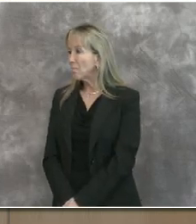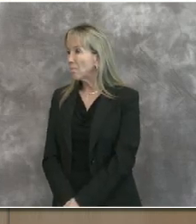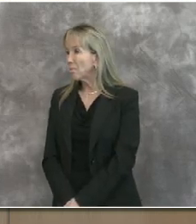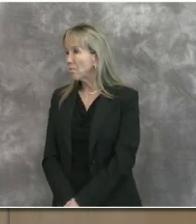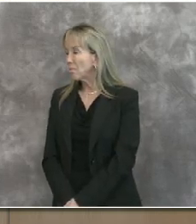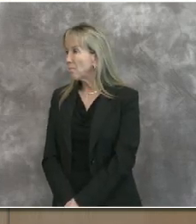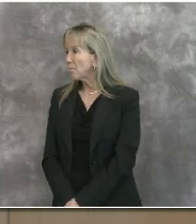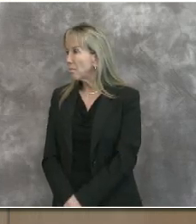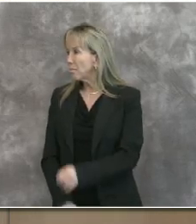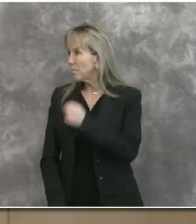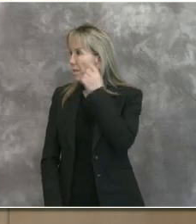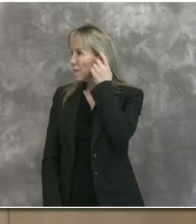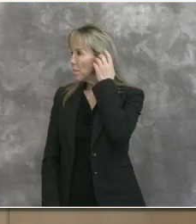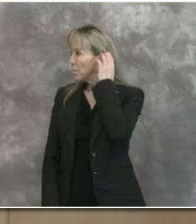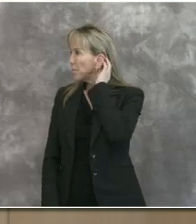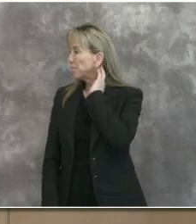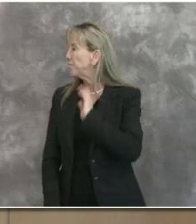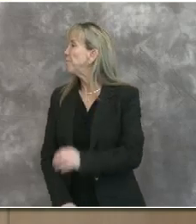Dr. McDonald?